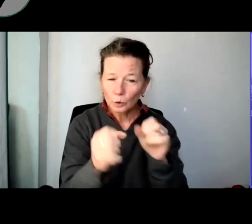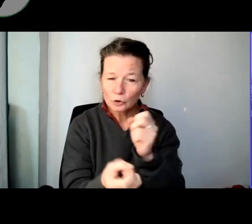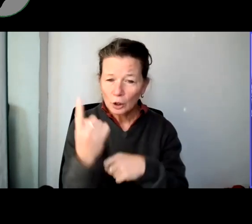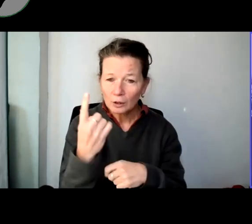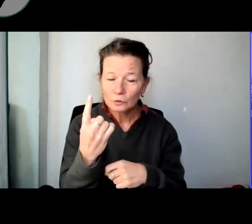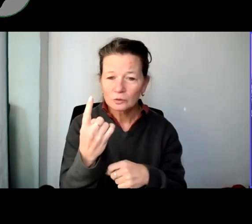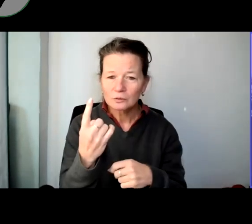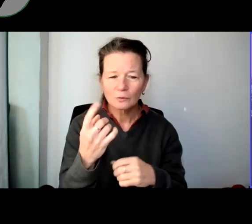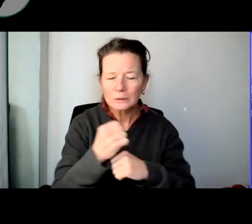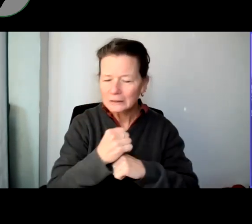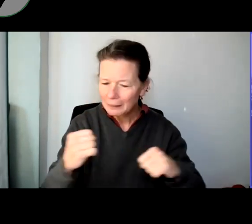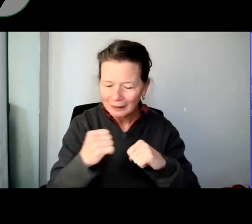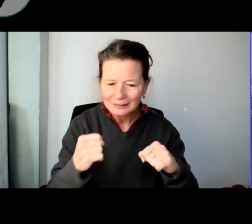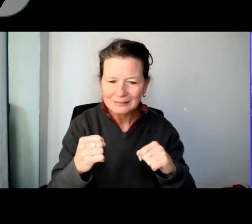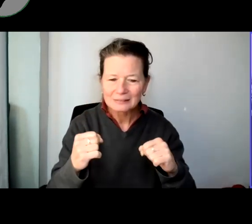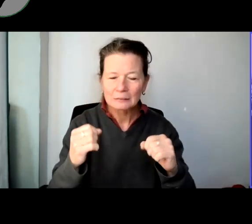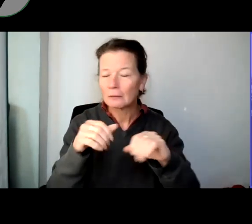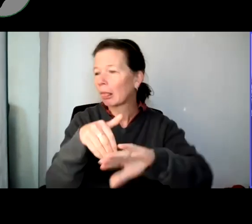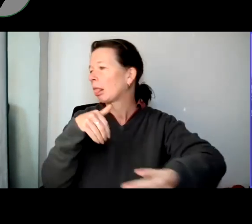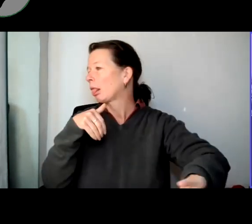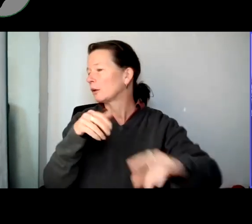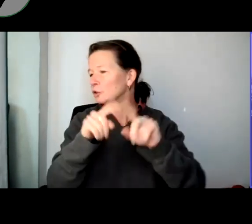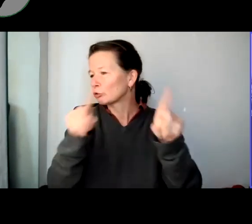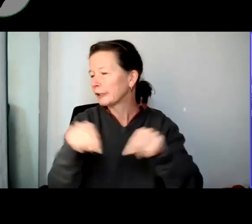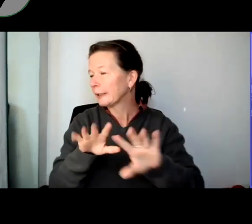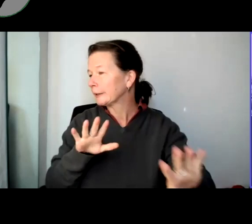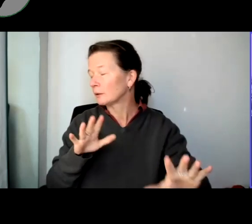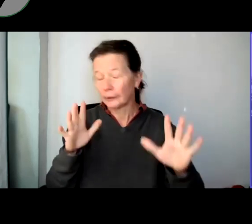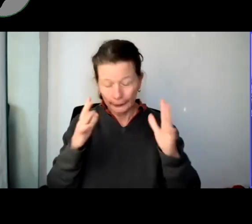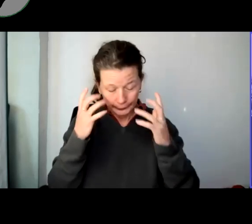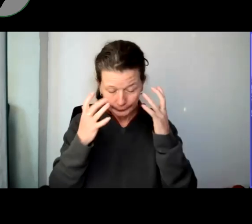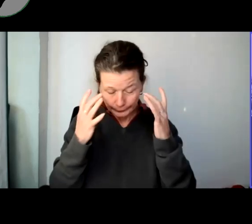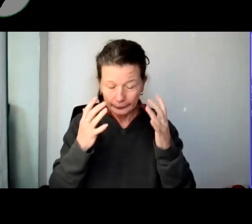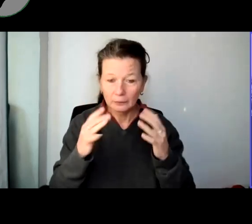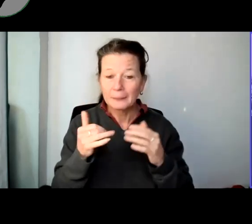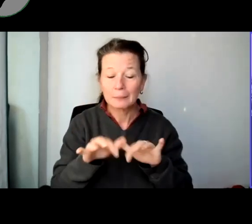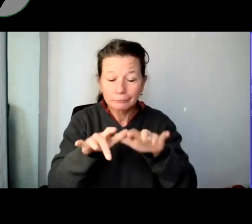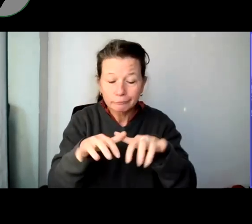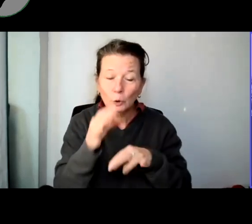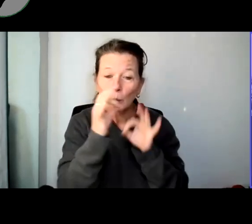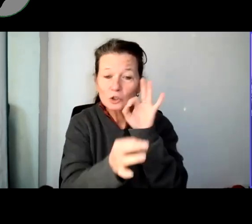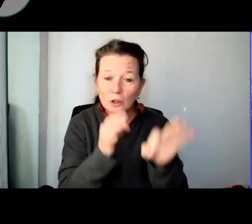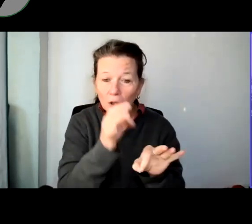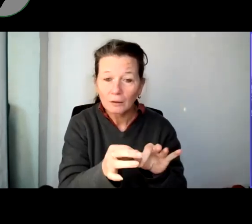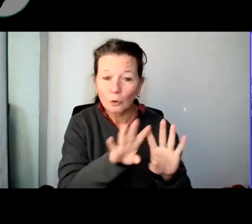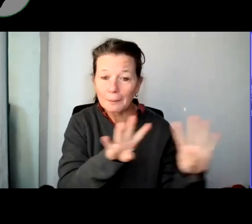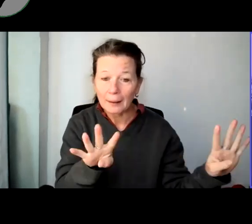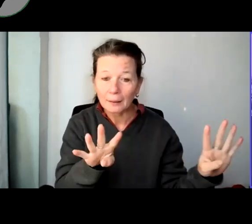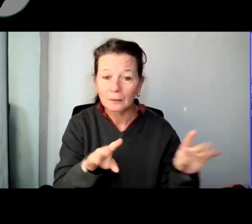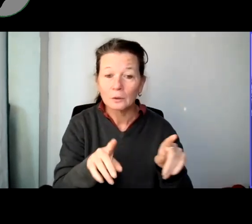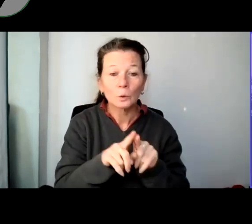bit of space off the screen and just to get in your questions to the panel and also to share